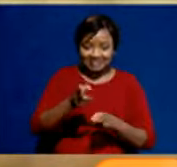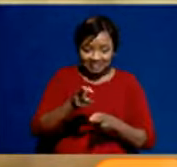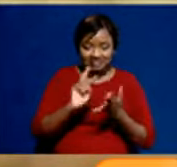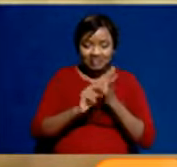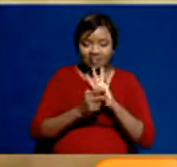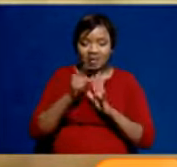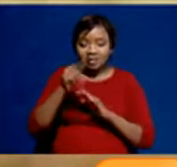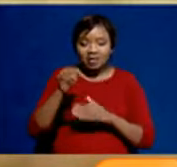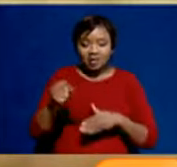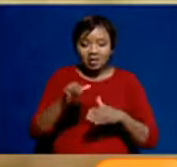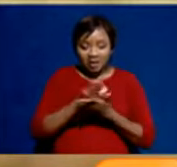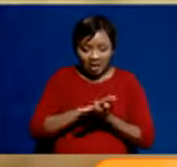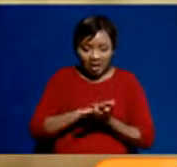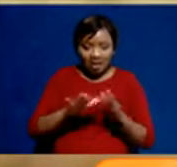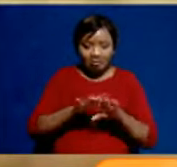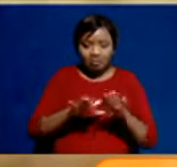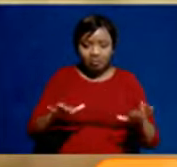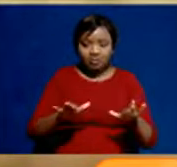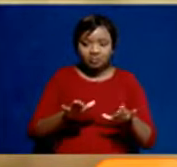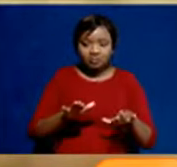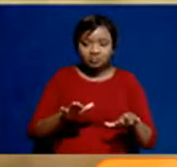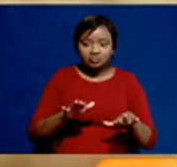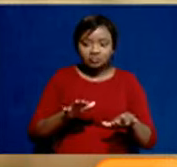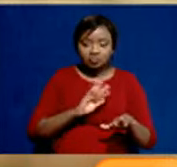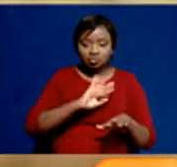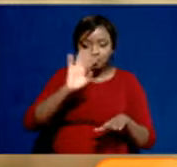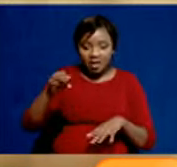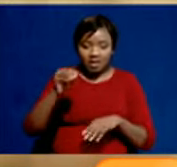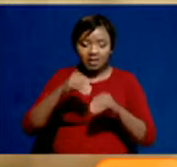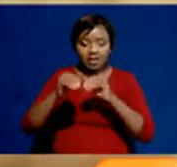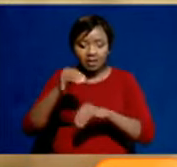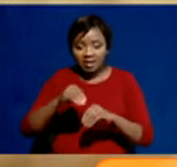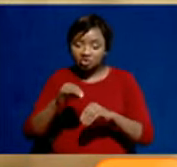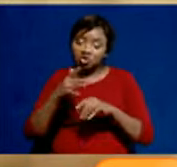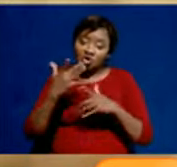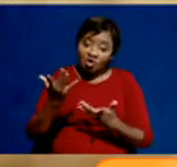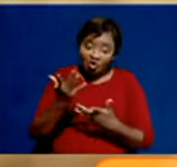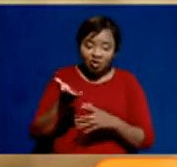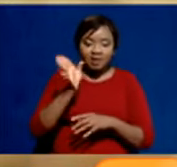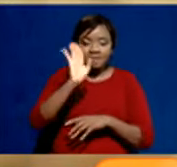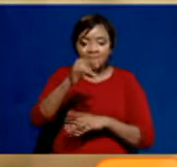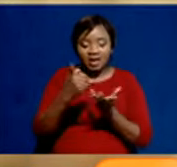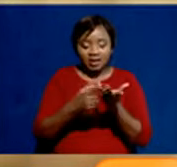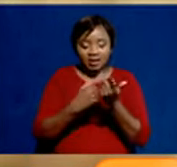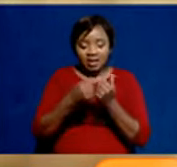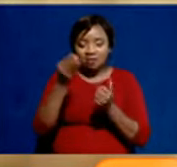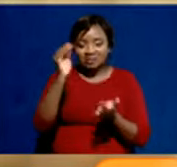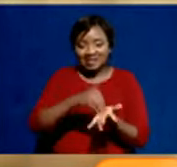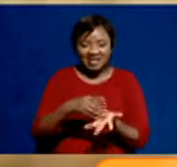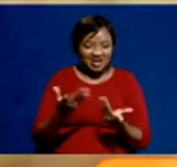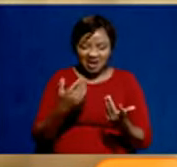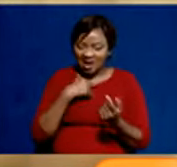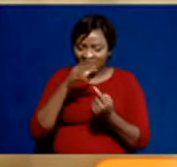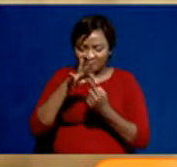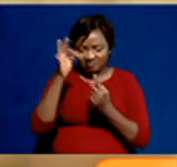nullify, at least let them go back and retally. There are many options.